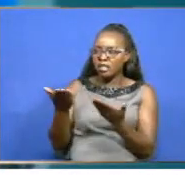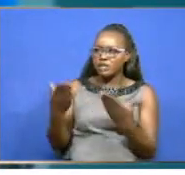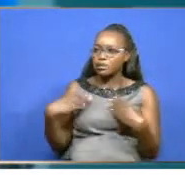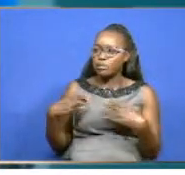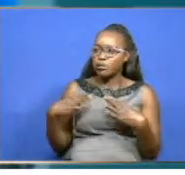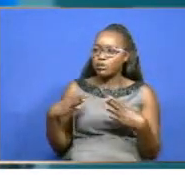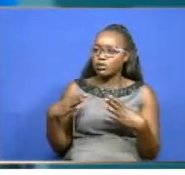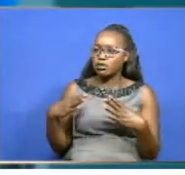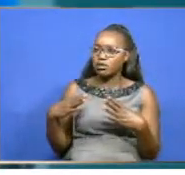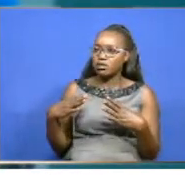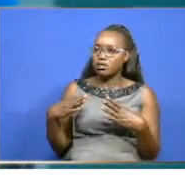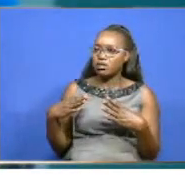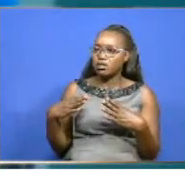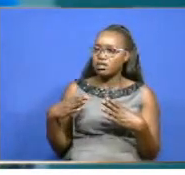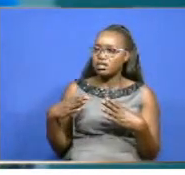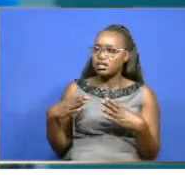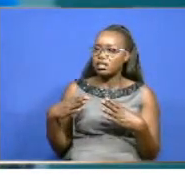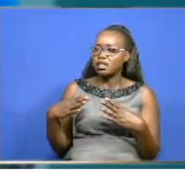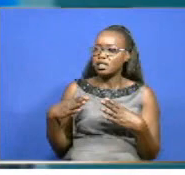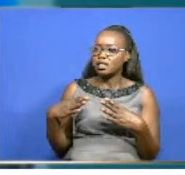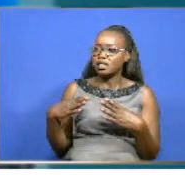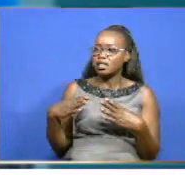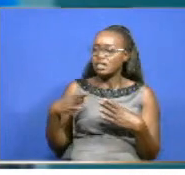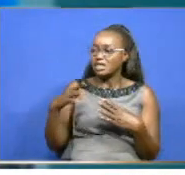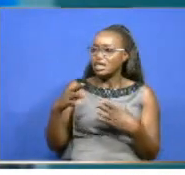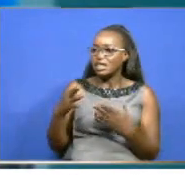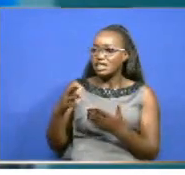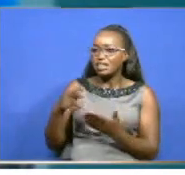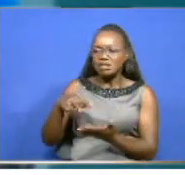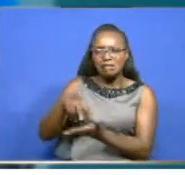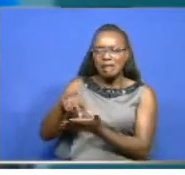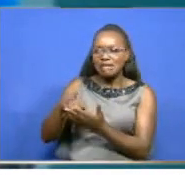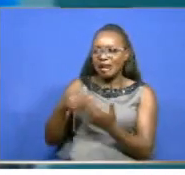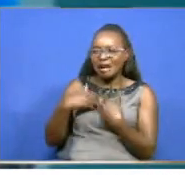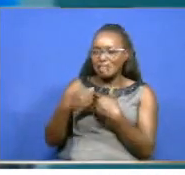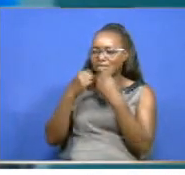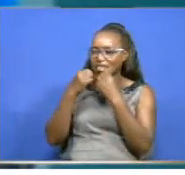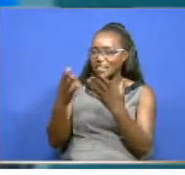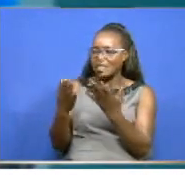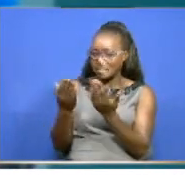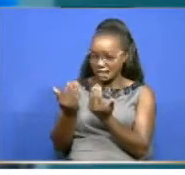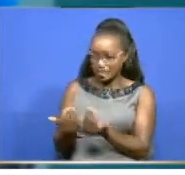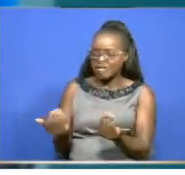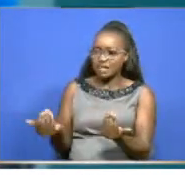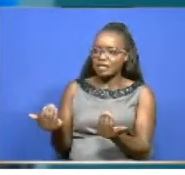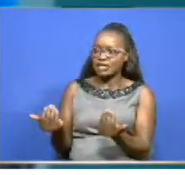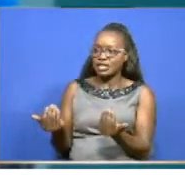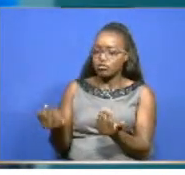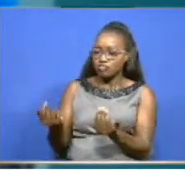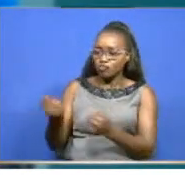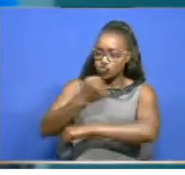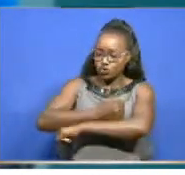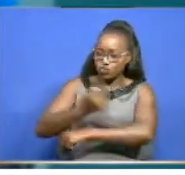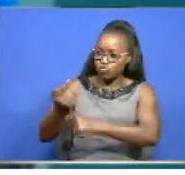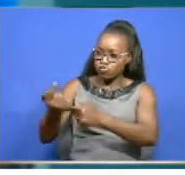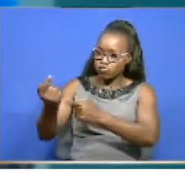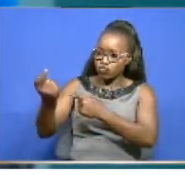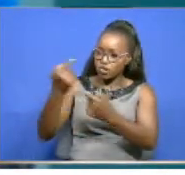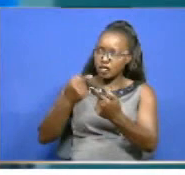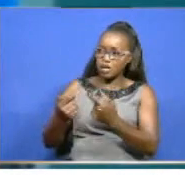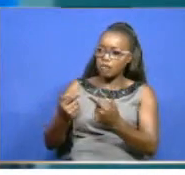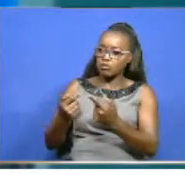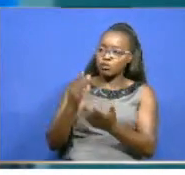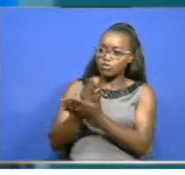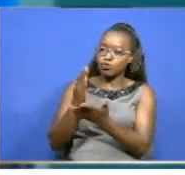are have got no stand and no religion. So you cannot put to that. The child that comes to school will definitely want to be